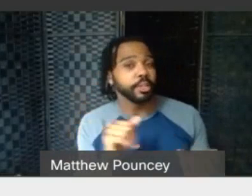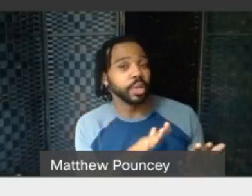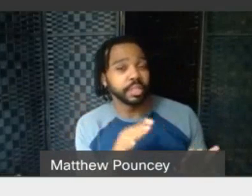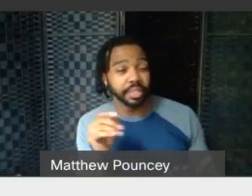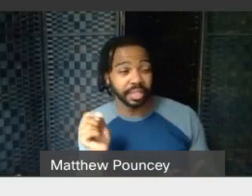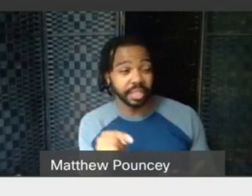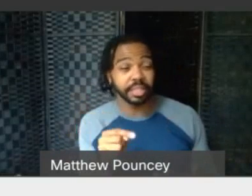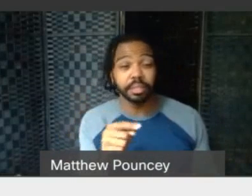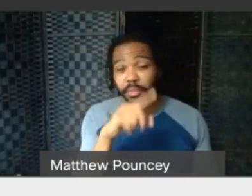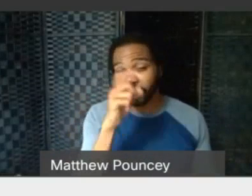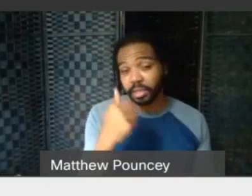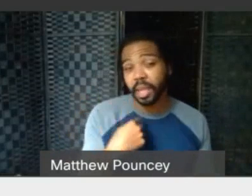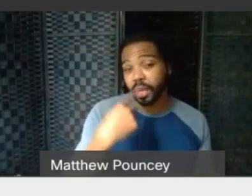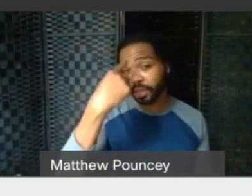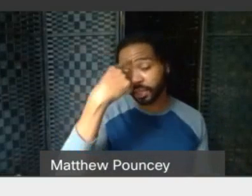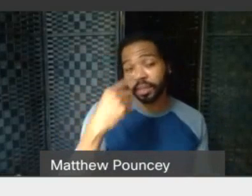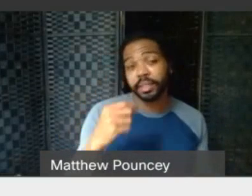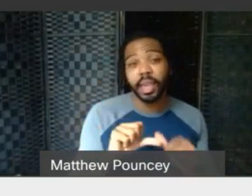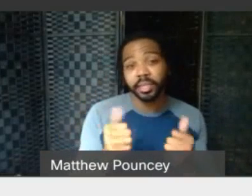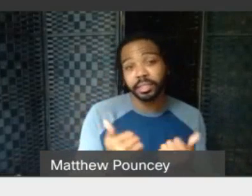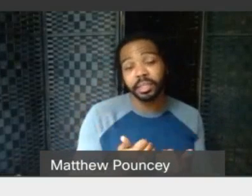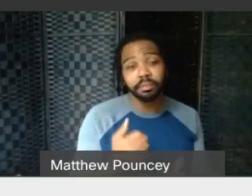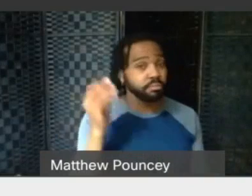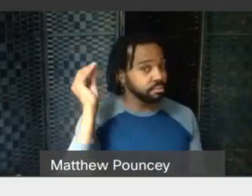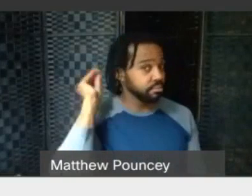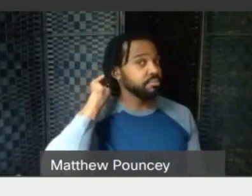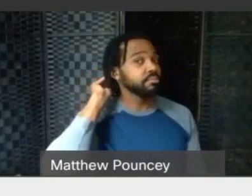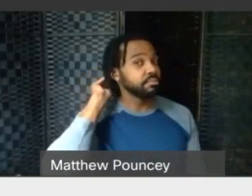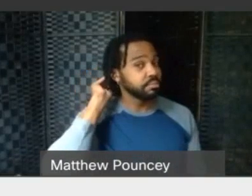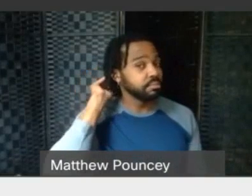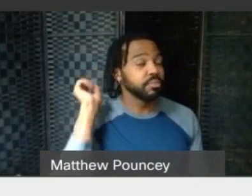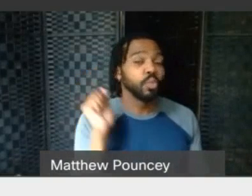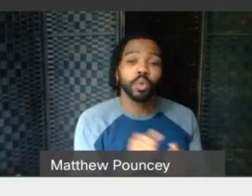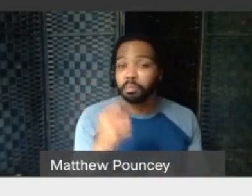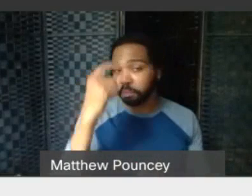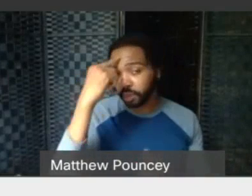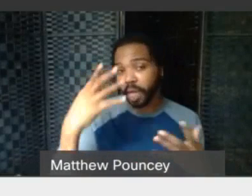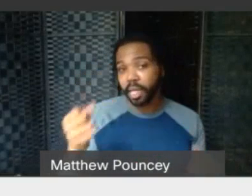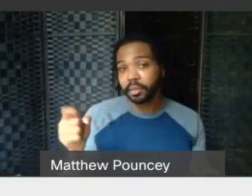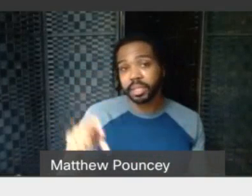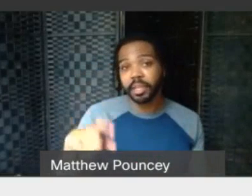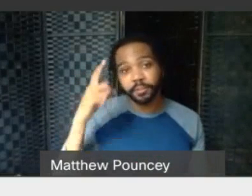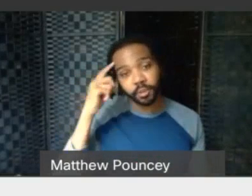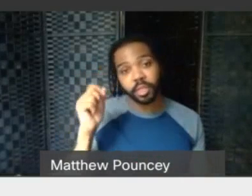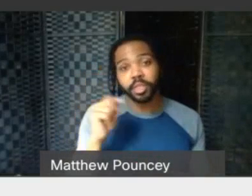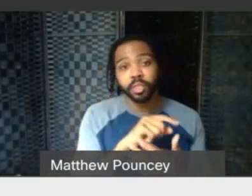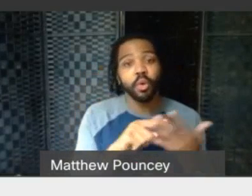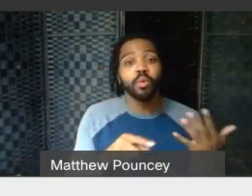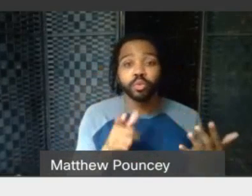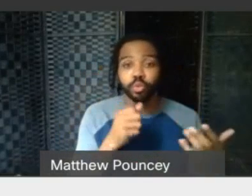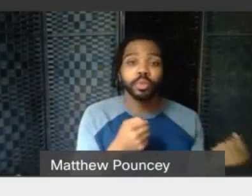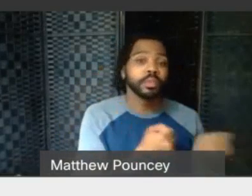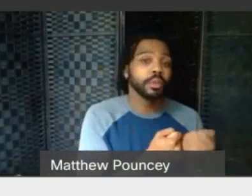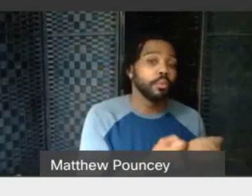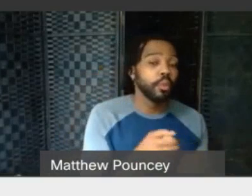the agency stays mindful of the mental health needs of the people we support, including some additional outreach that has been done